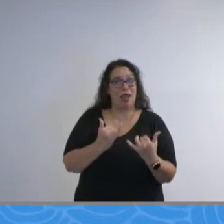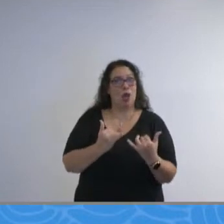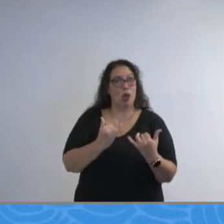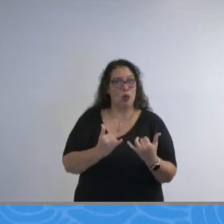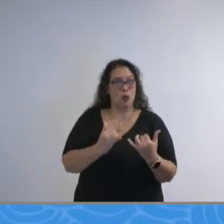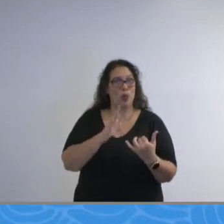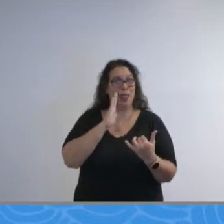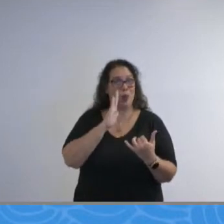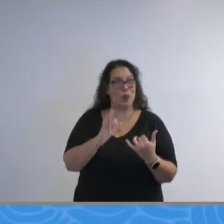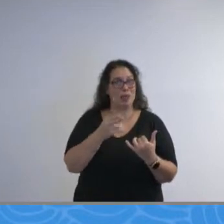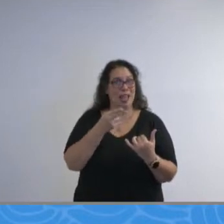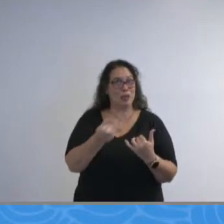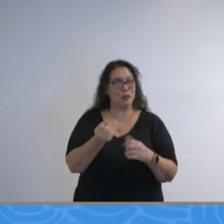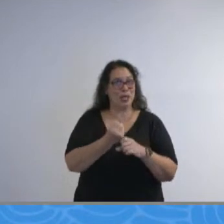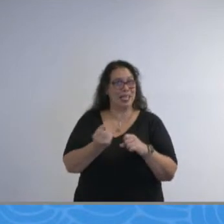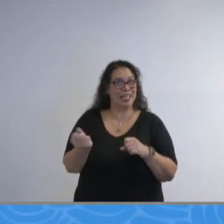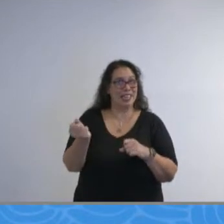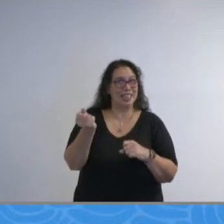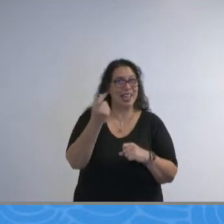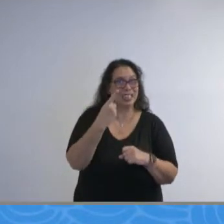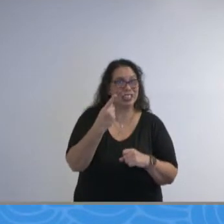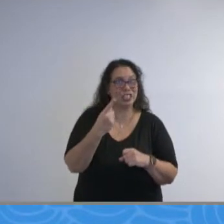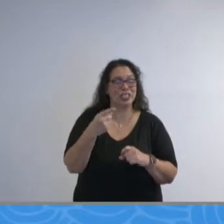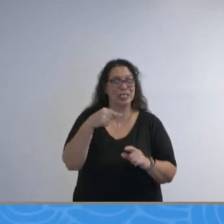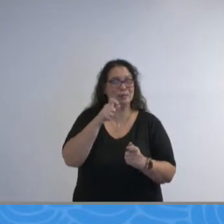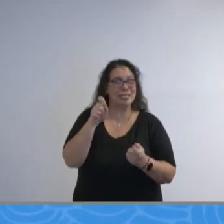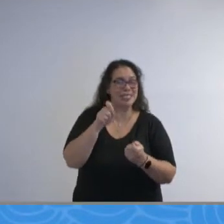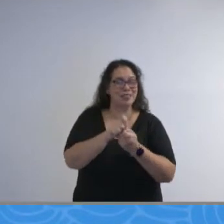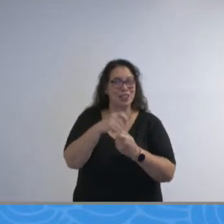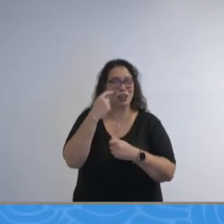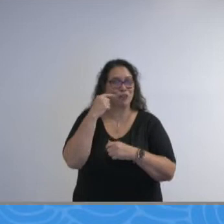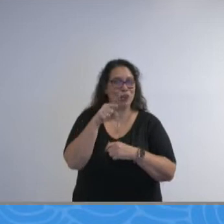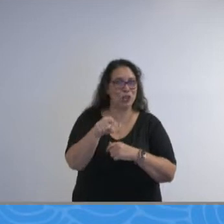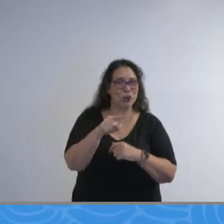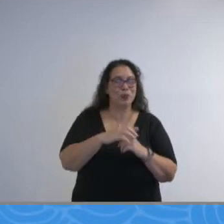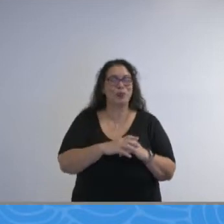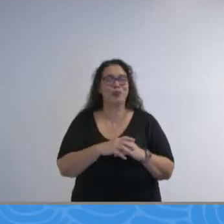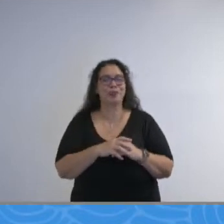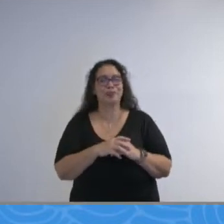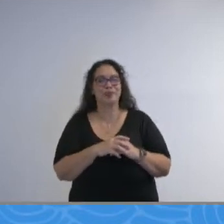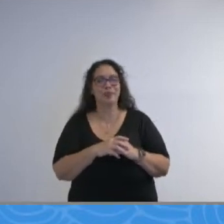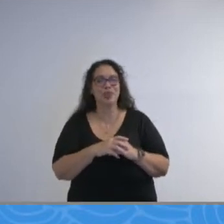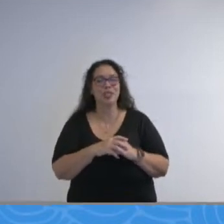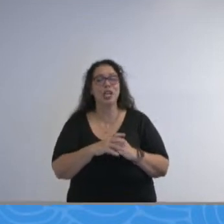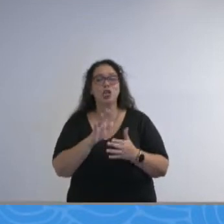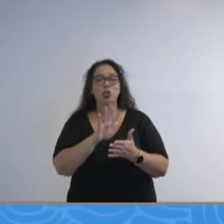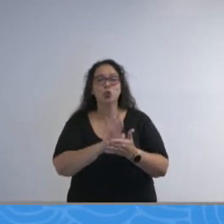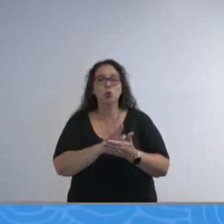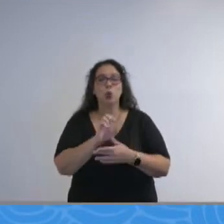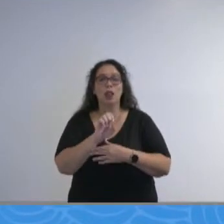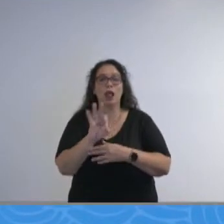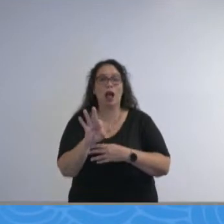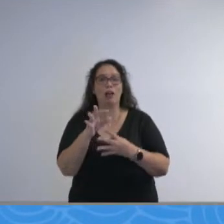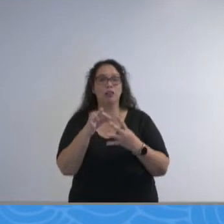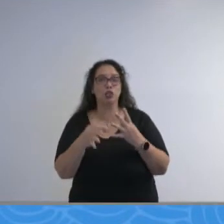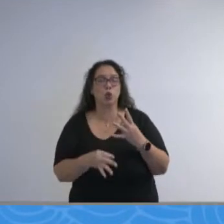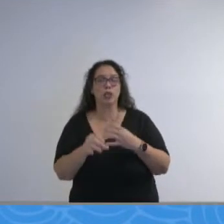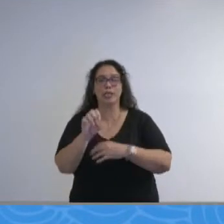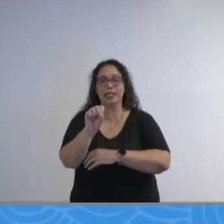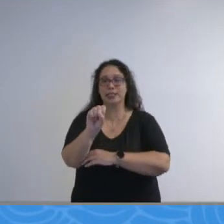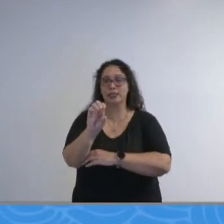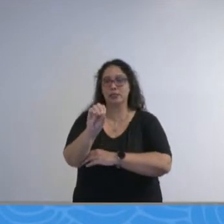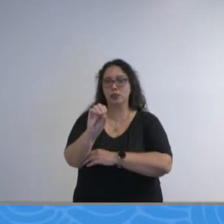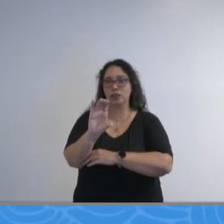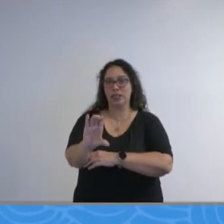are moving into high school next year, this is specifically for you. So we have school of choice for all levels. And at